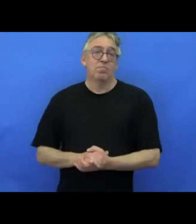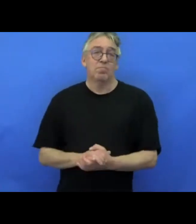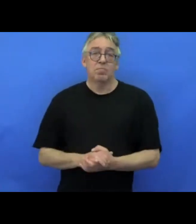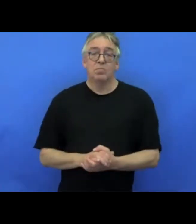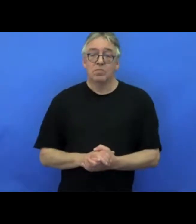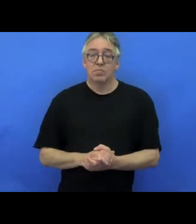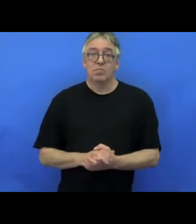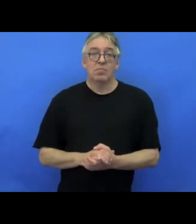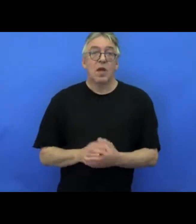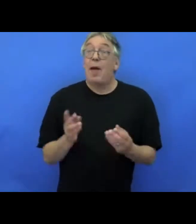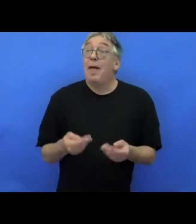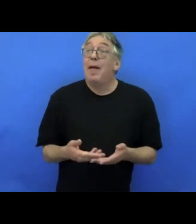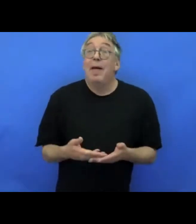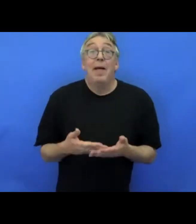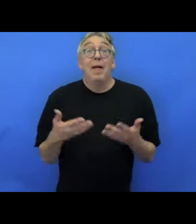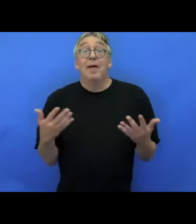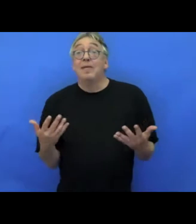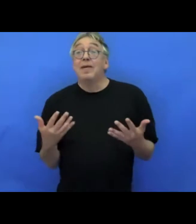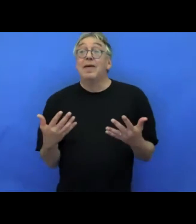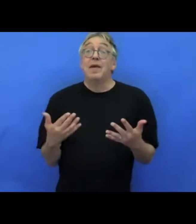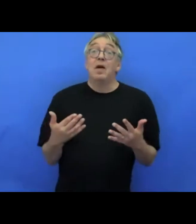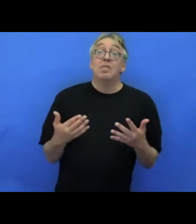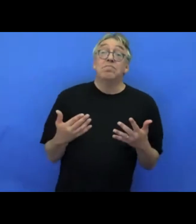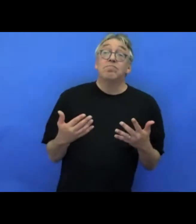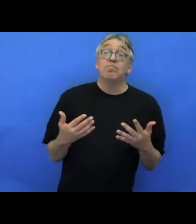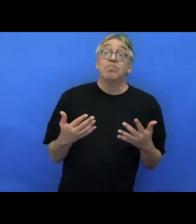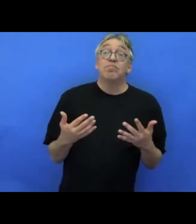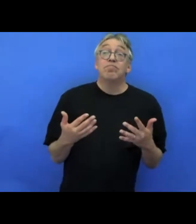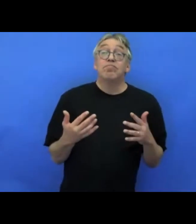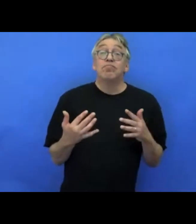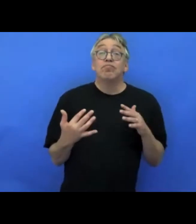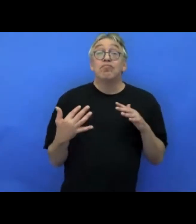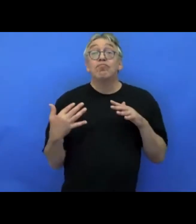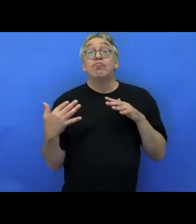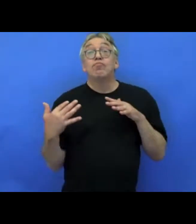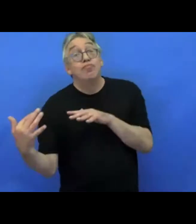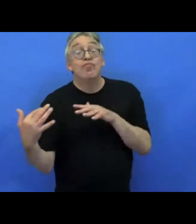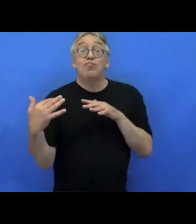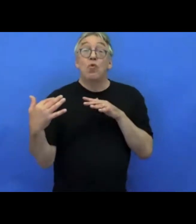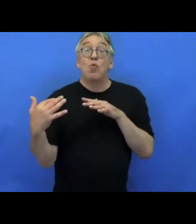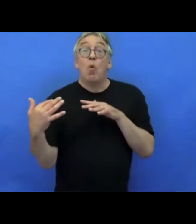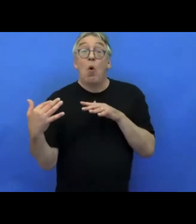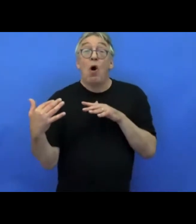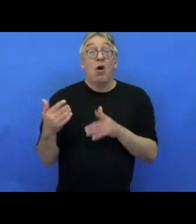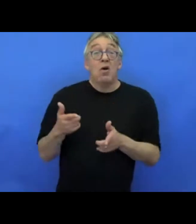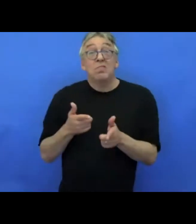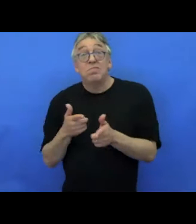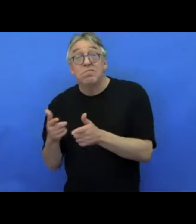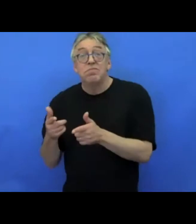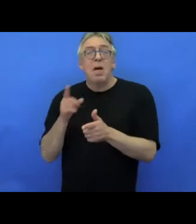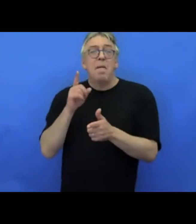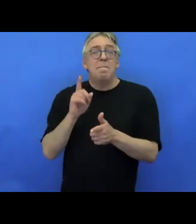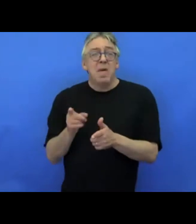of all issues and empower these people in